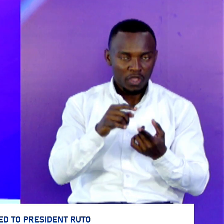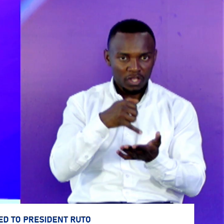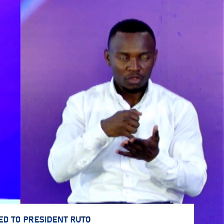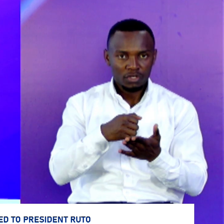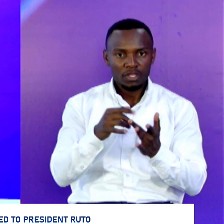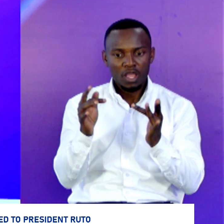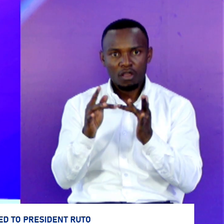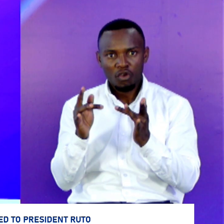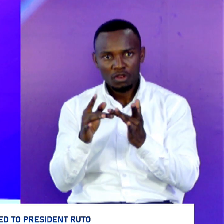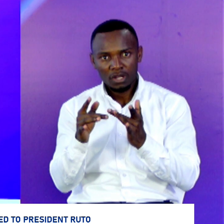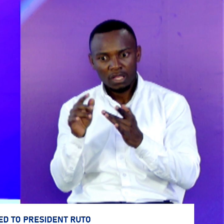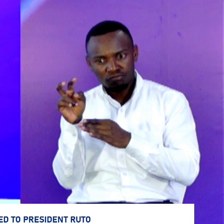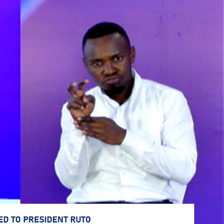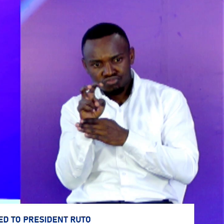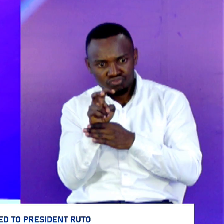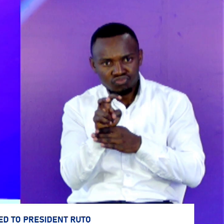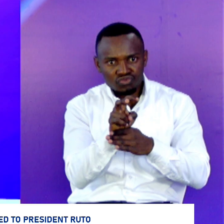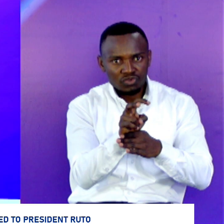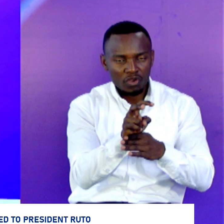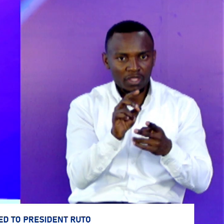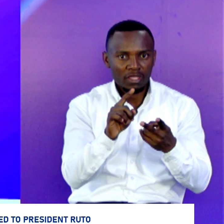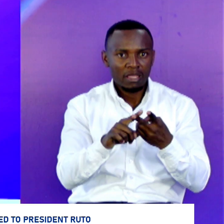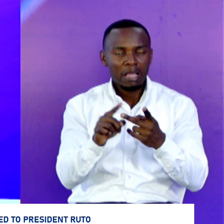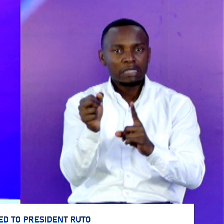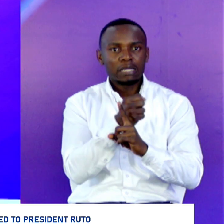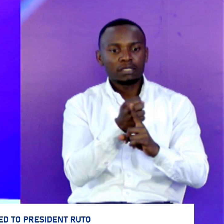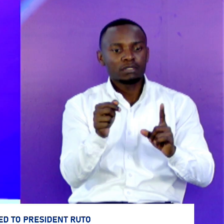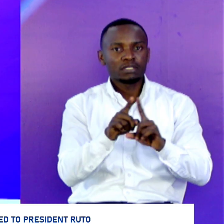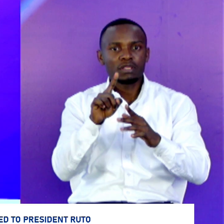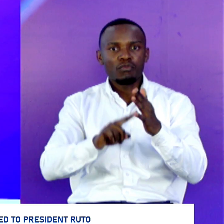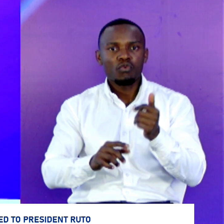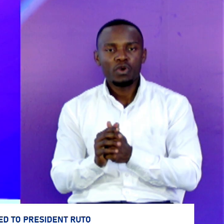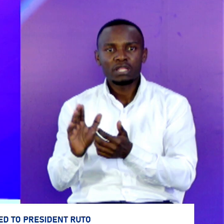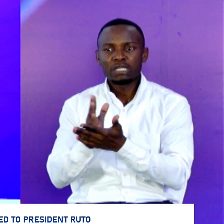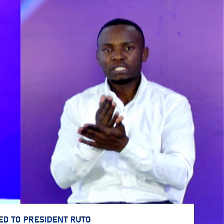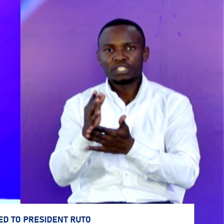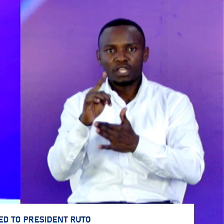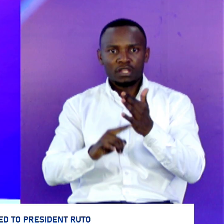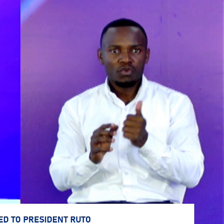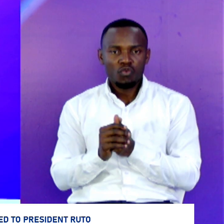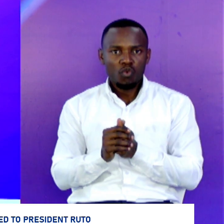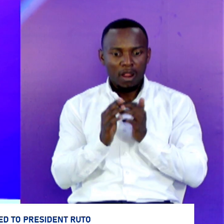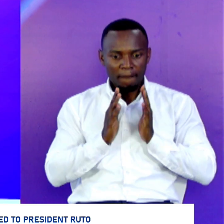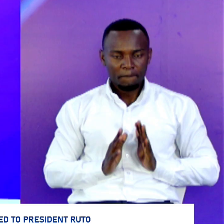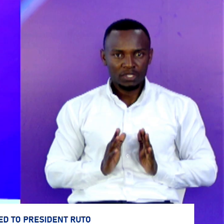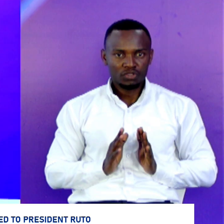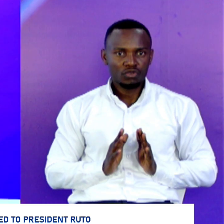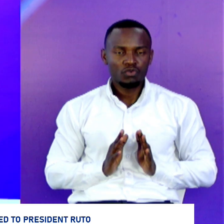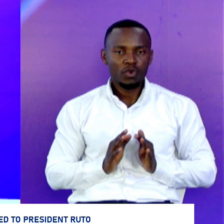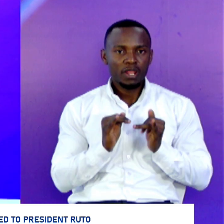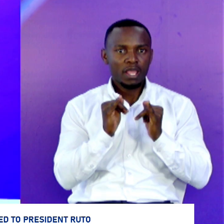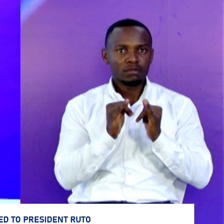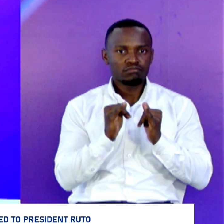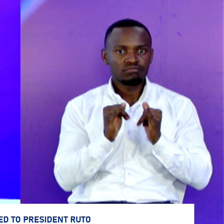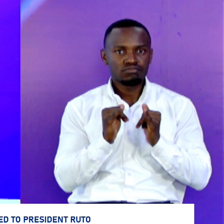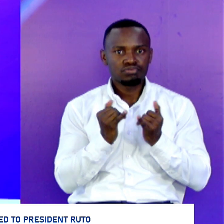the non-consensual sharing of intimate images. FIDA's statement